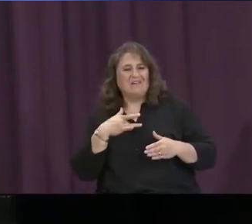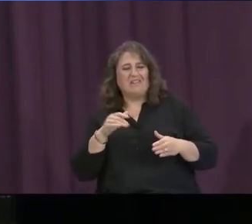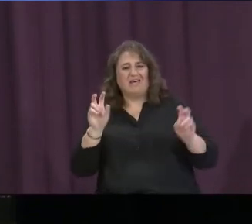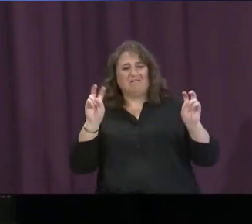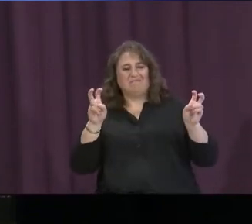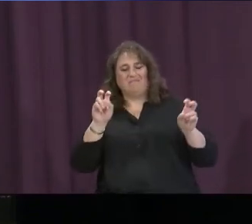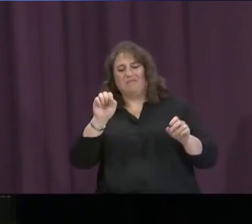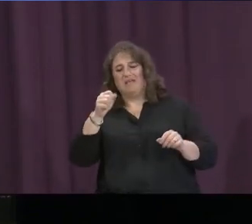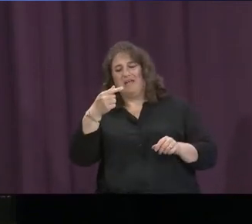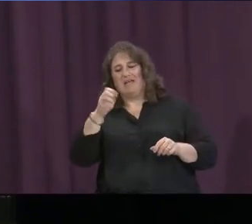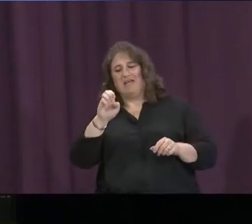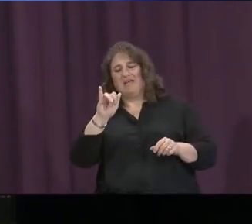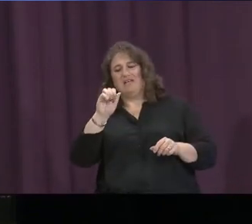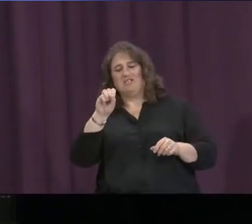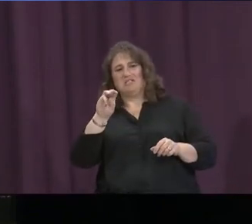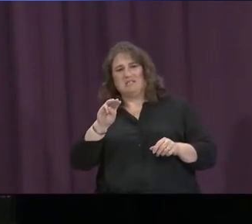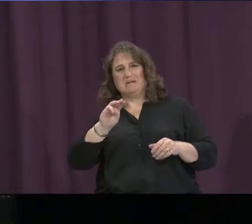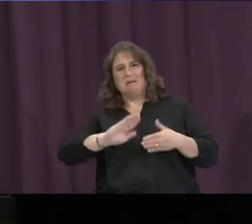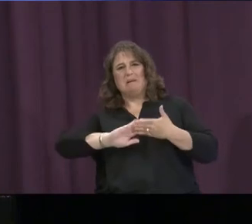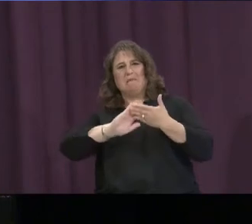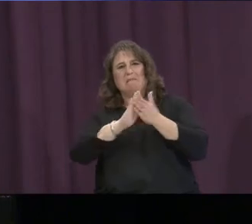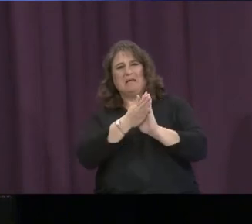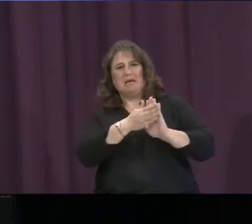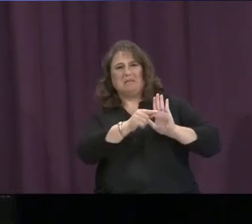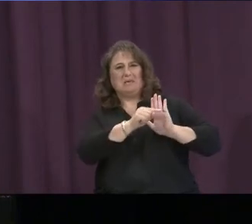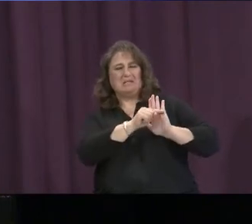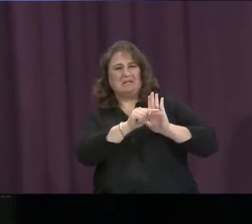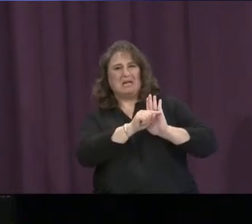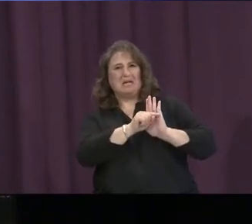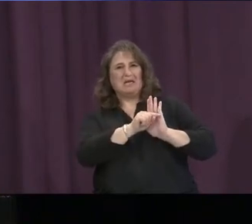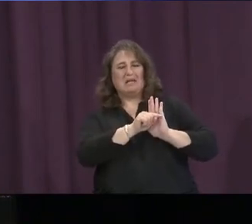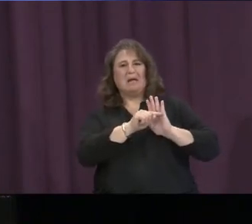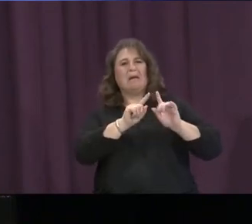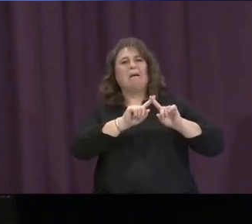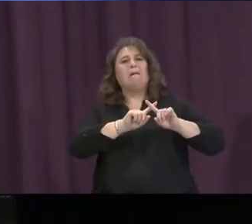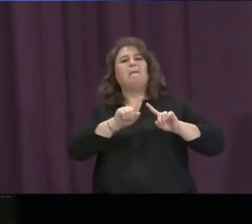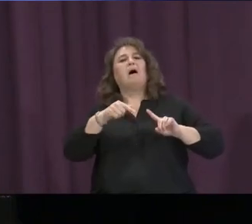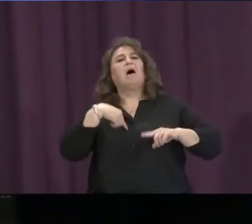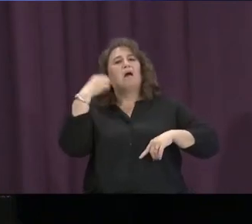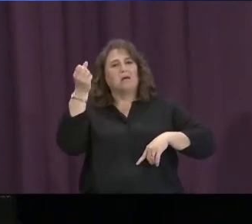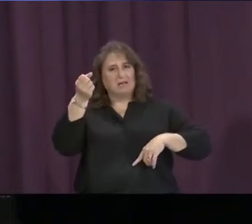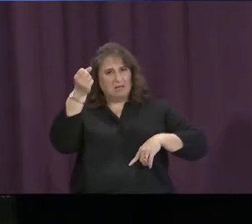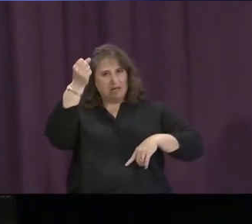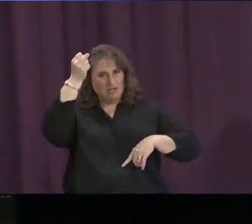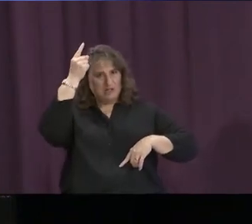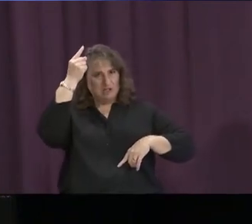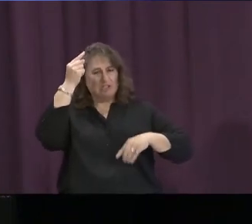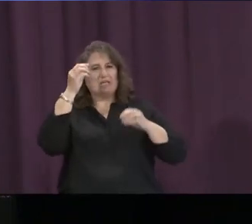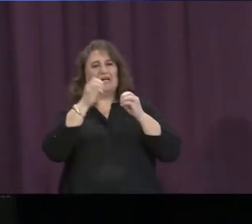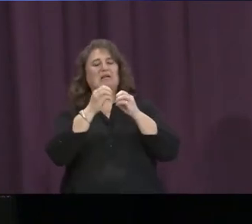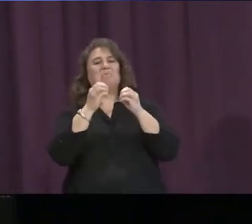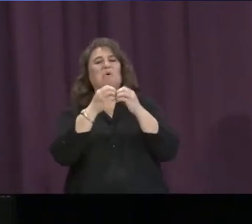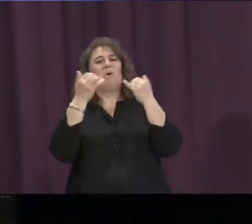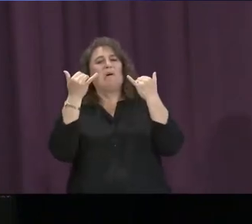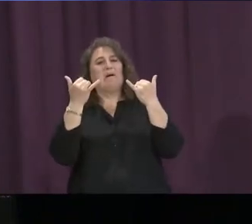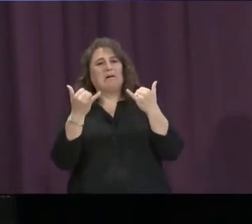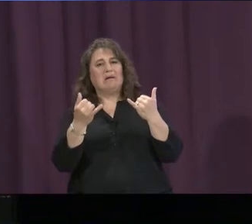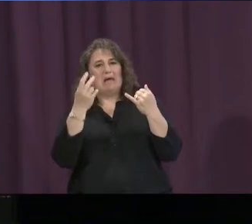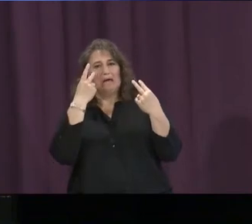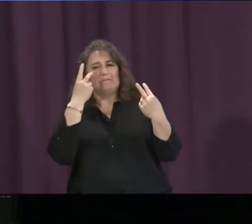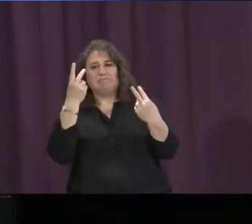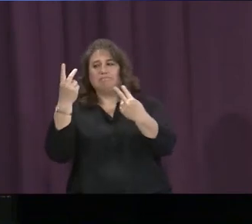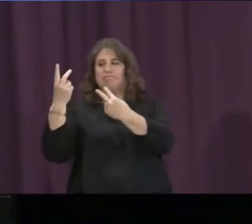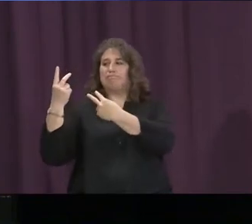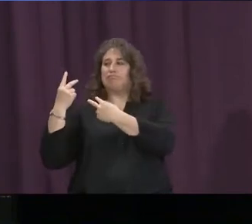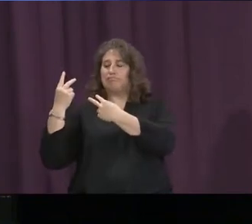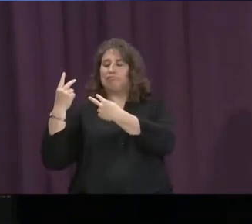some sort of, feel like a negative response. But then that I gained understanding as where I am, I better